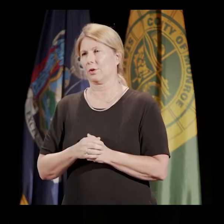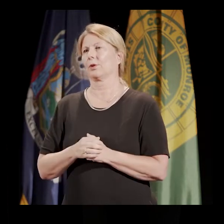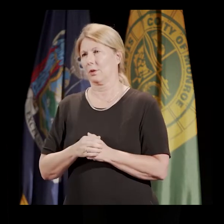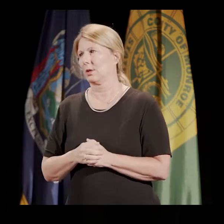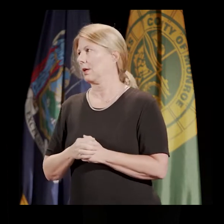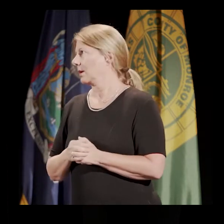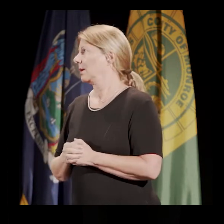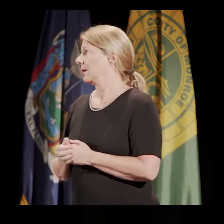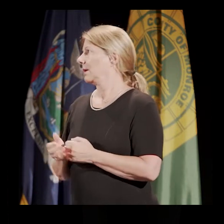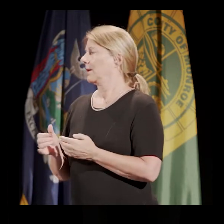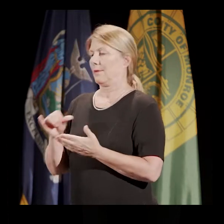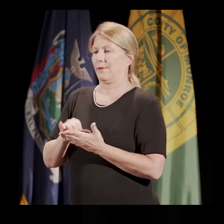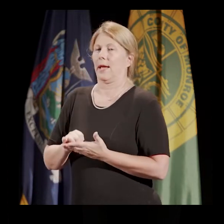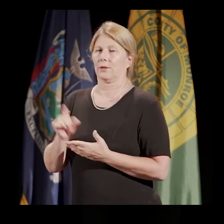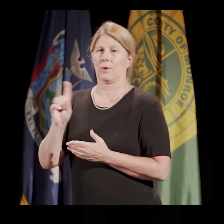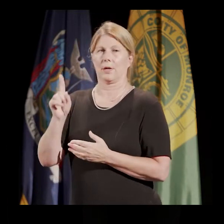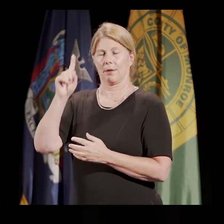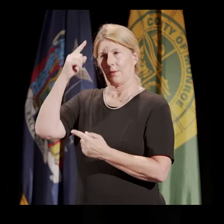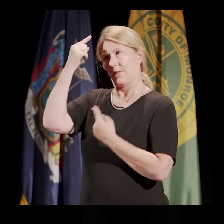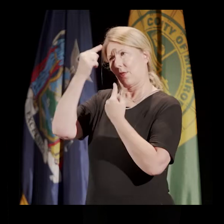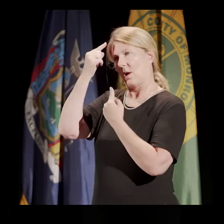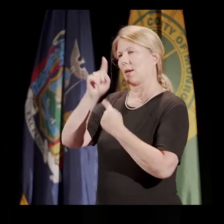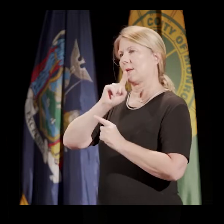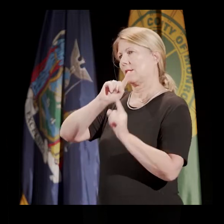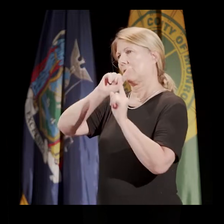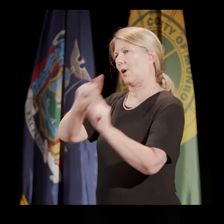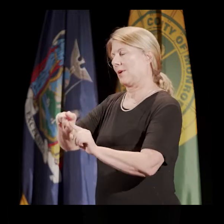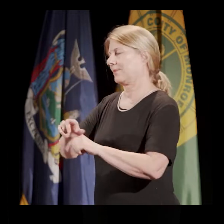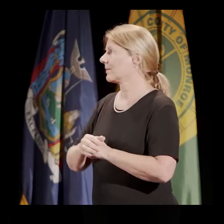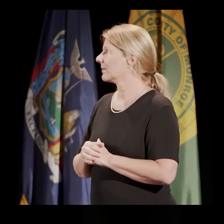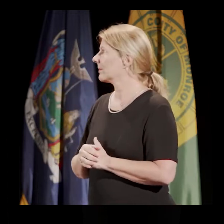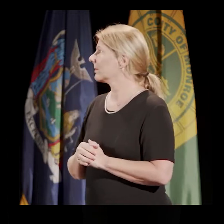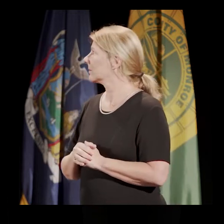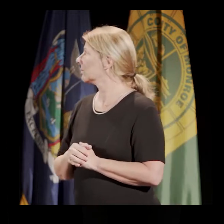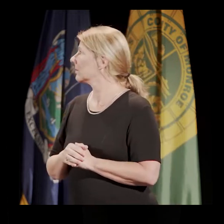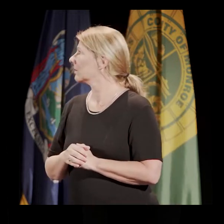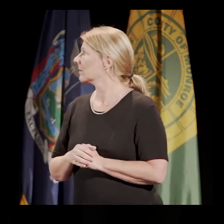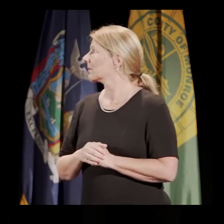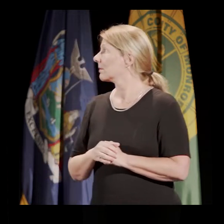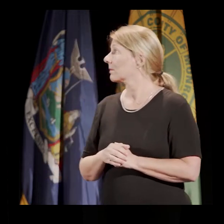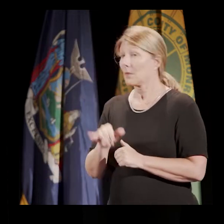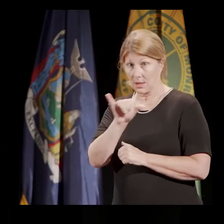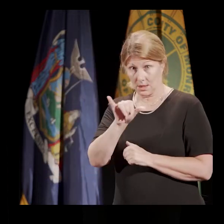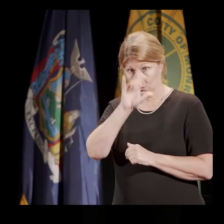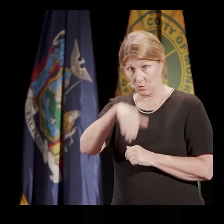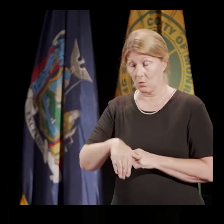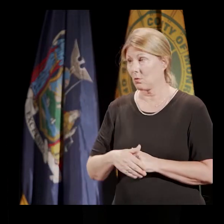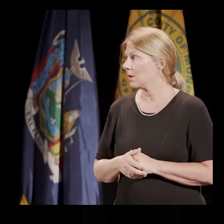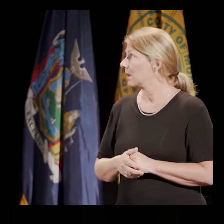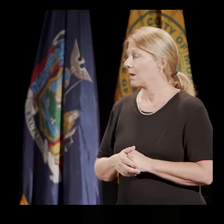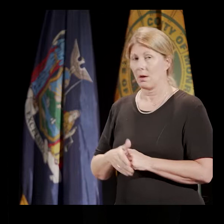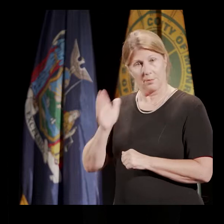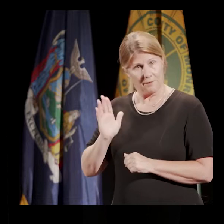the puck is going. So let me tell you how we're doing it. As you know, I'm a